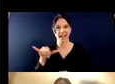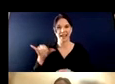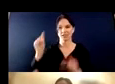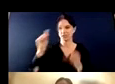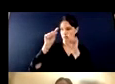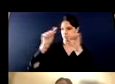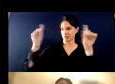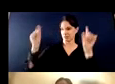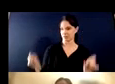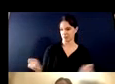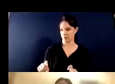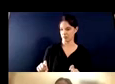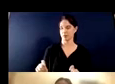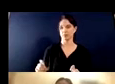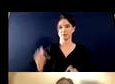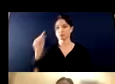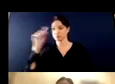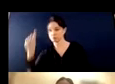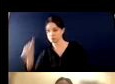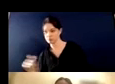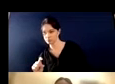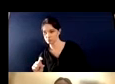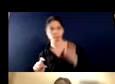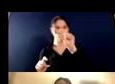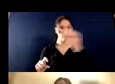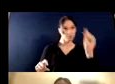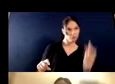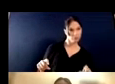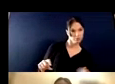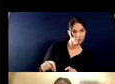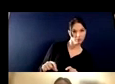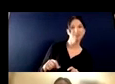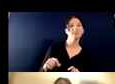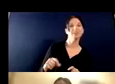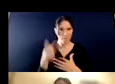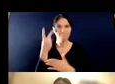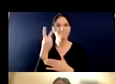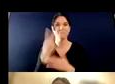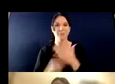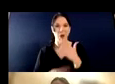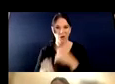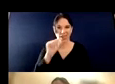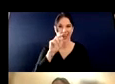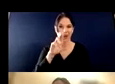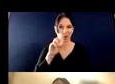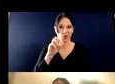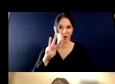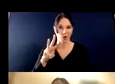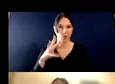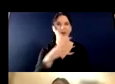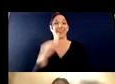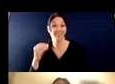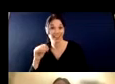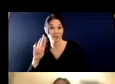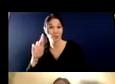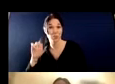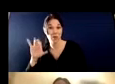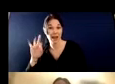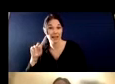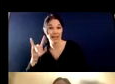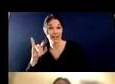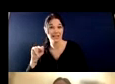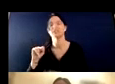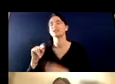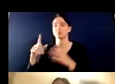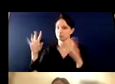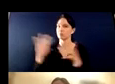audiogram, you'll know that both arrows and brackets do refer to bone conduction. Okay, so when a left